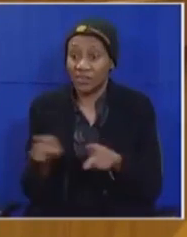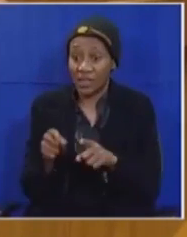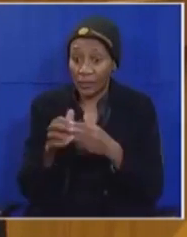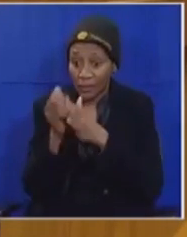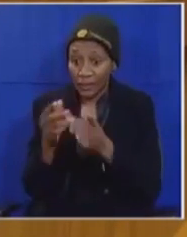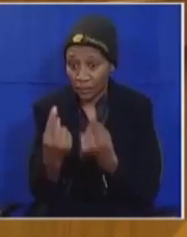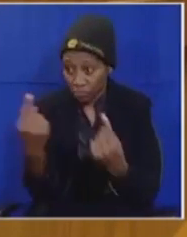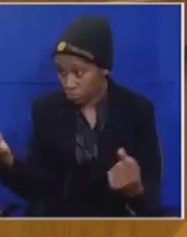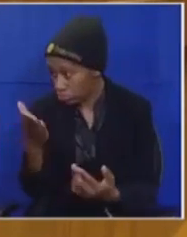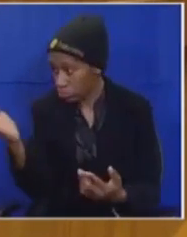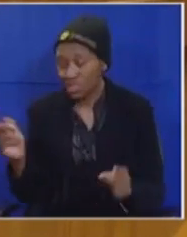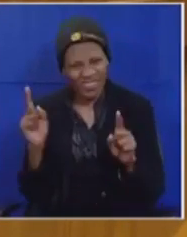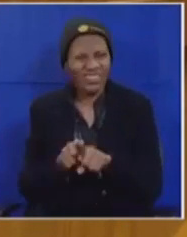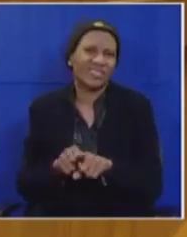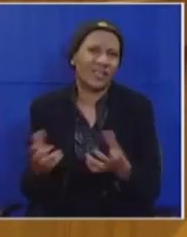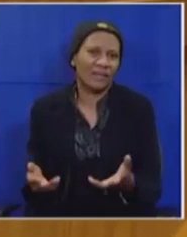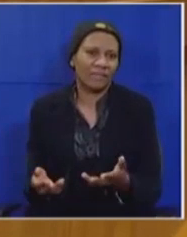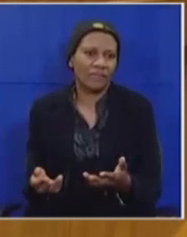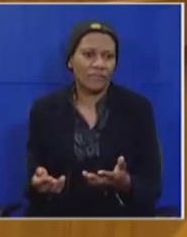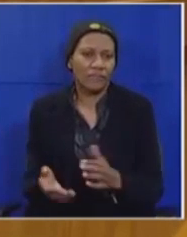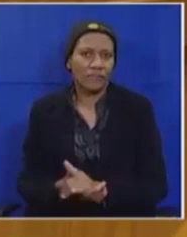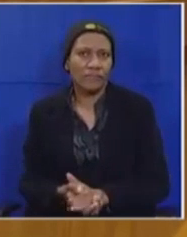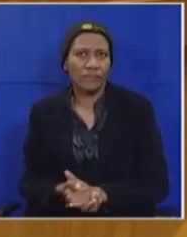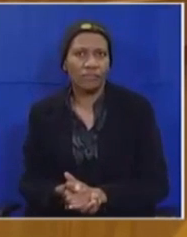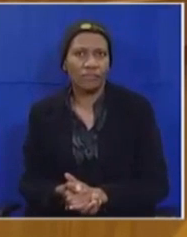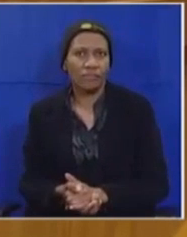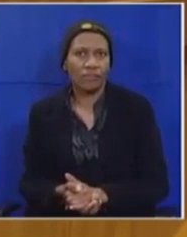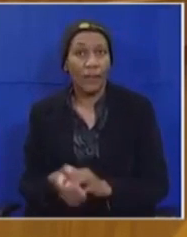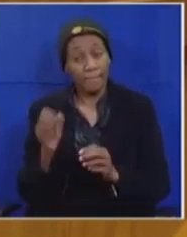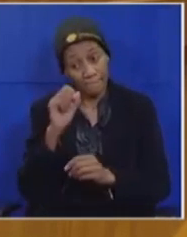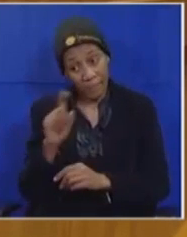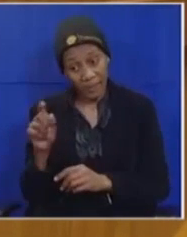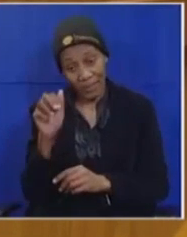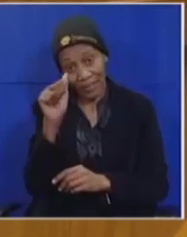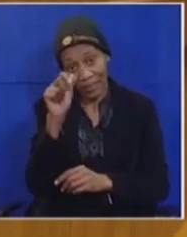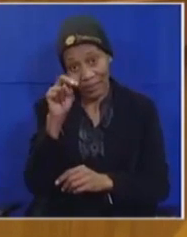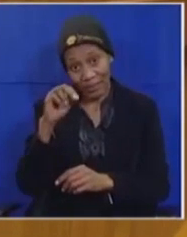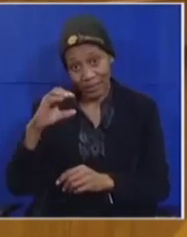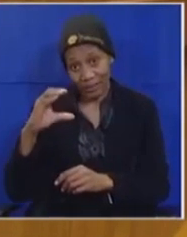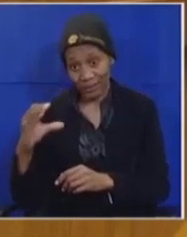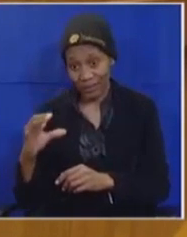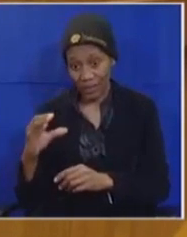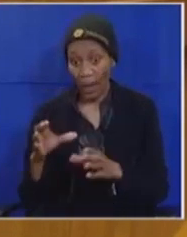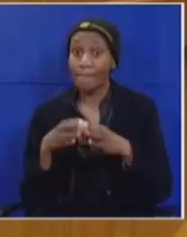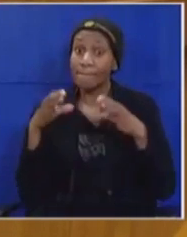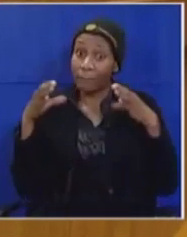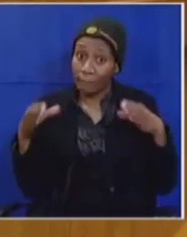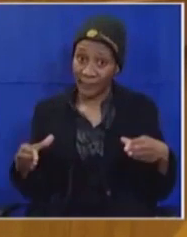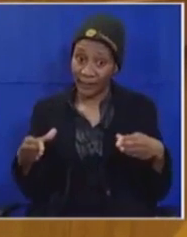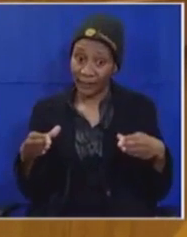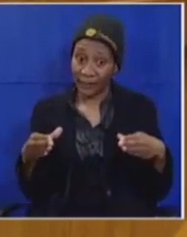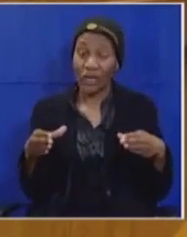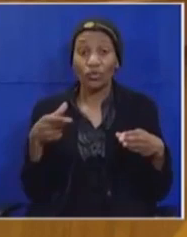have been able to speak about this issue, but the ANC, being the majority party,